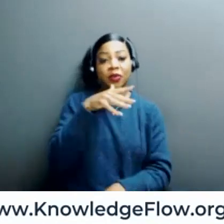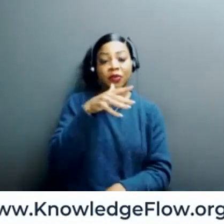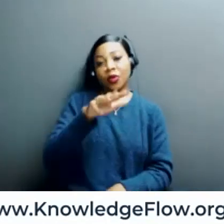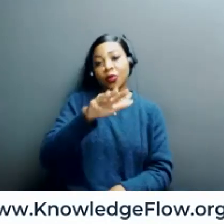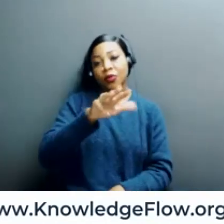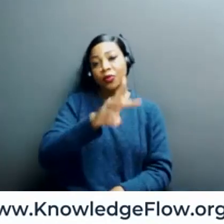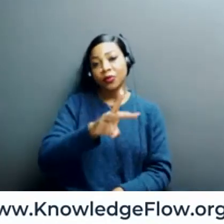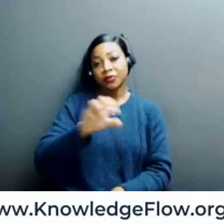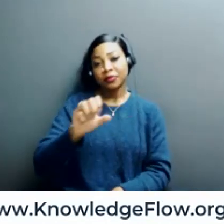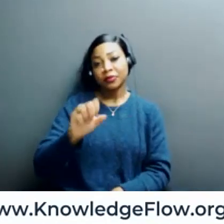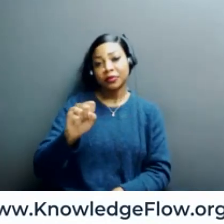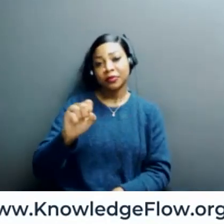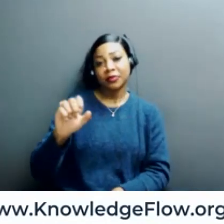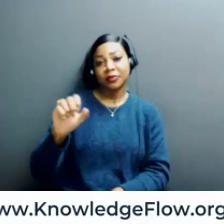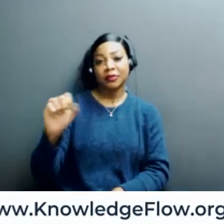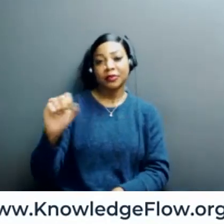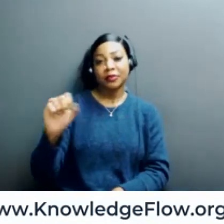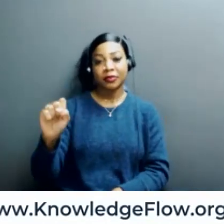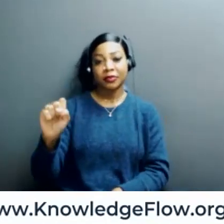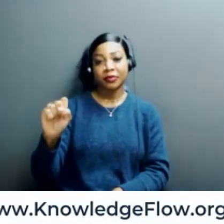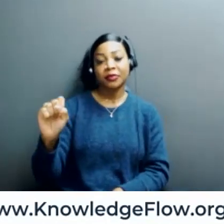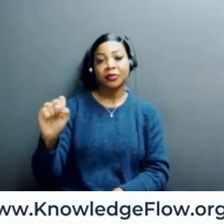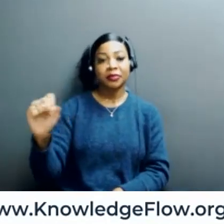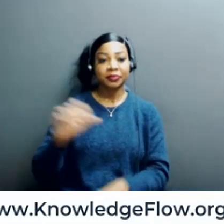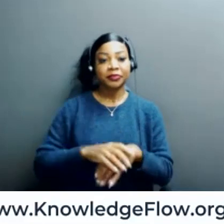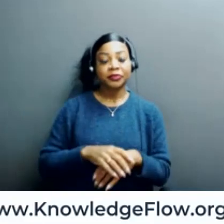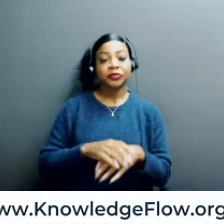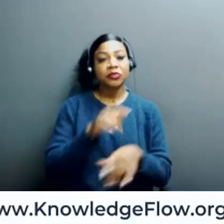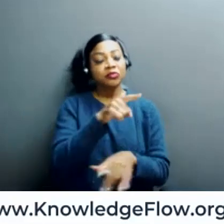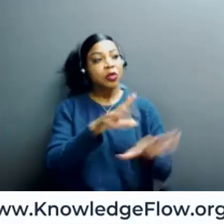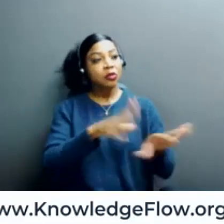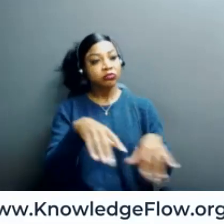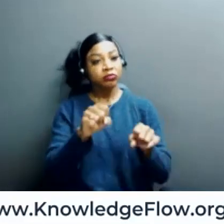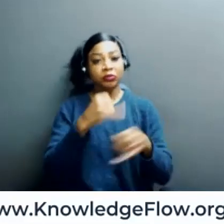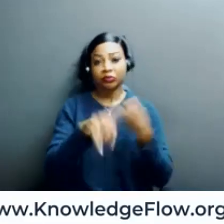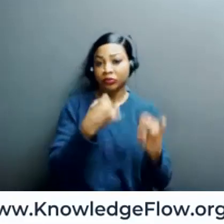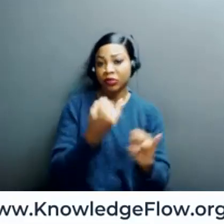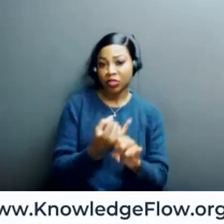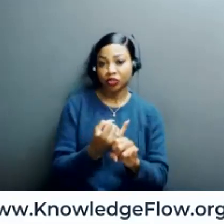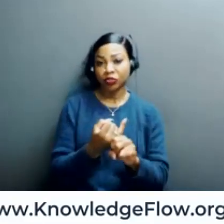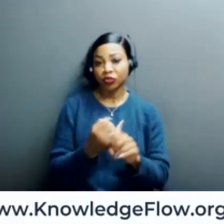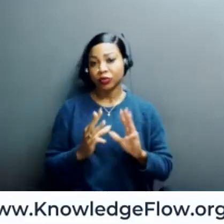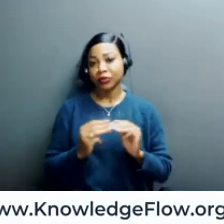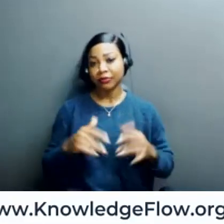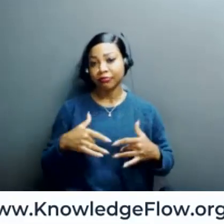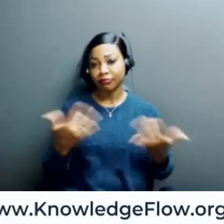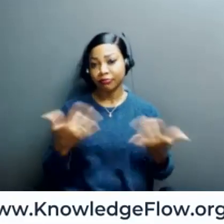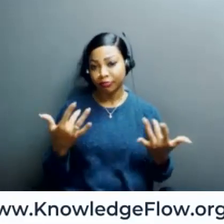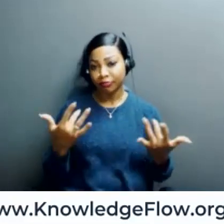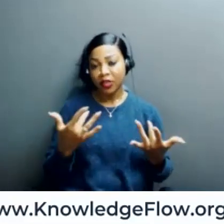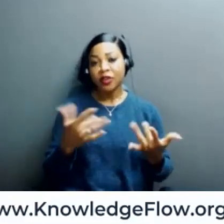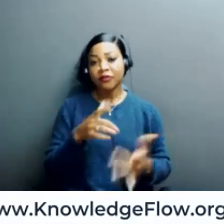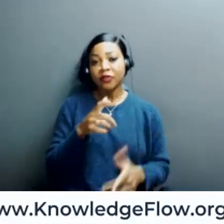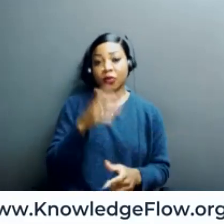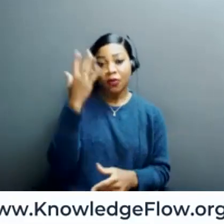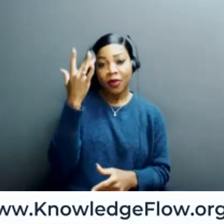Society so you recently hosted uh an International Symposium uh for the women in cyber and